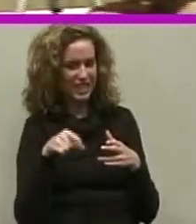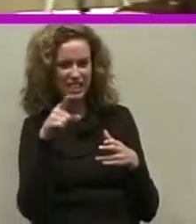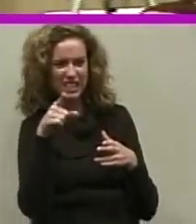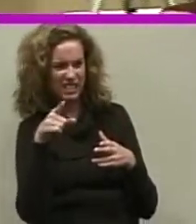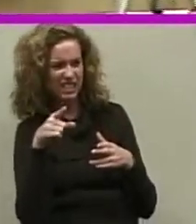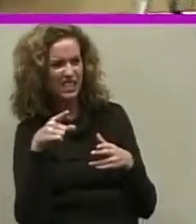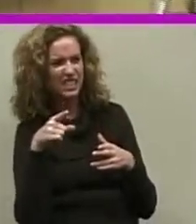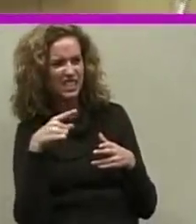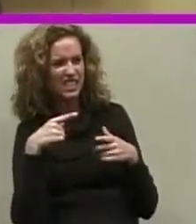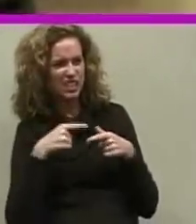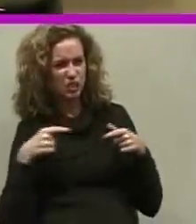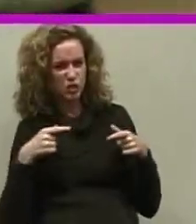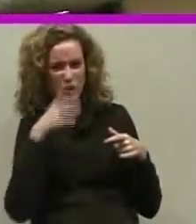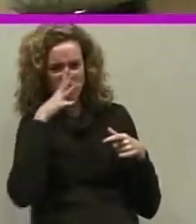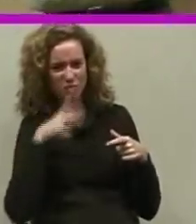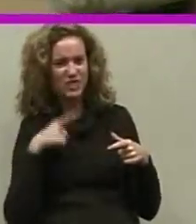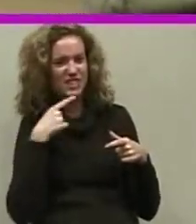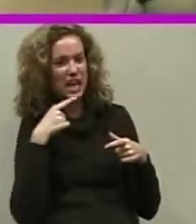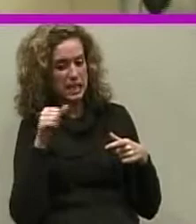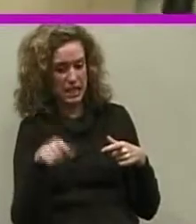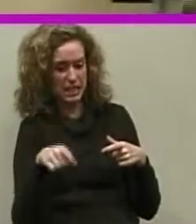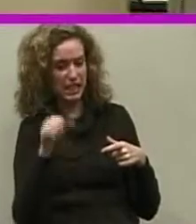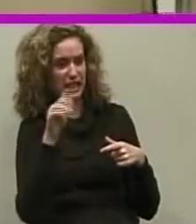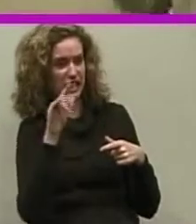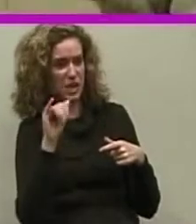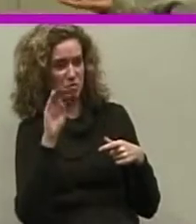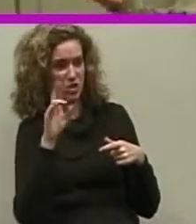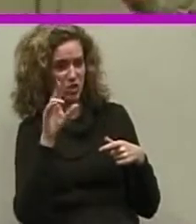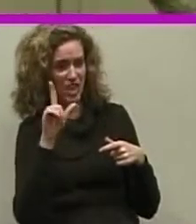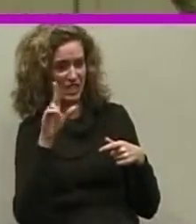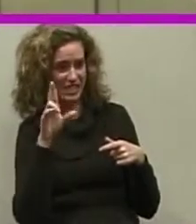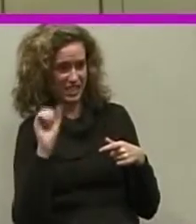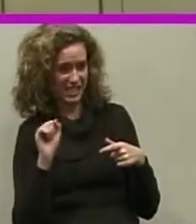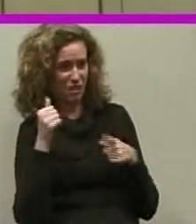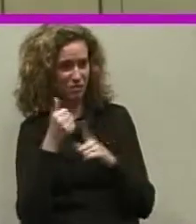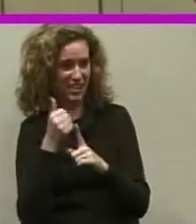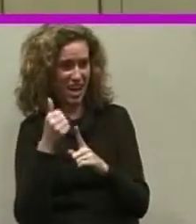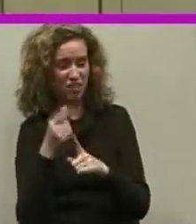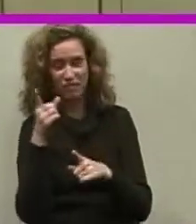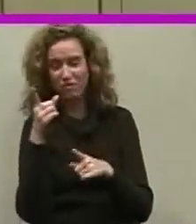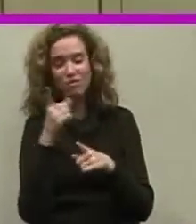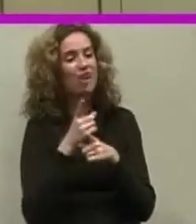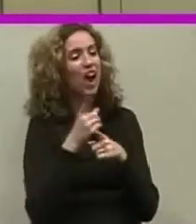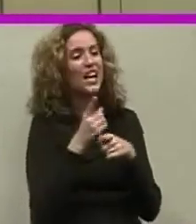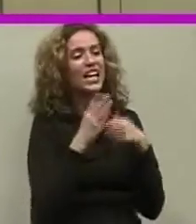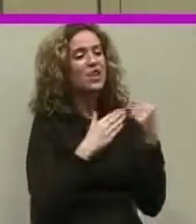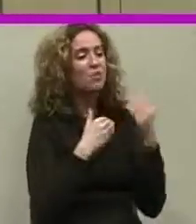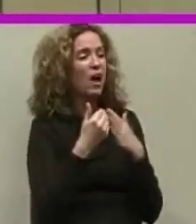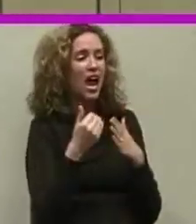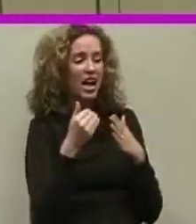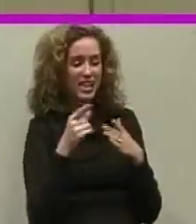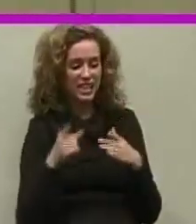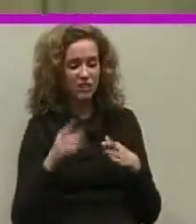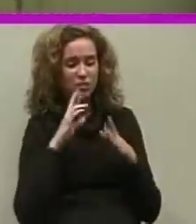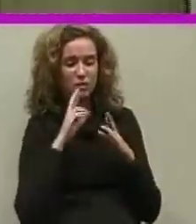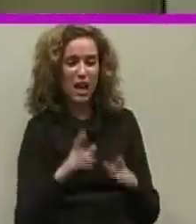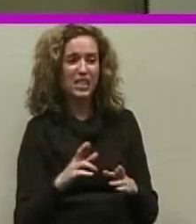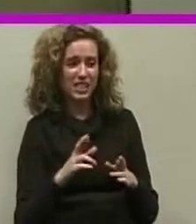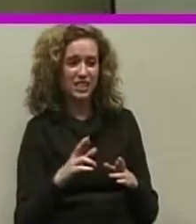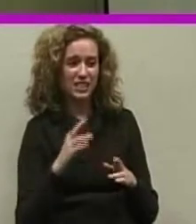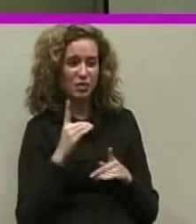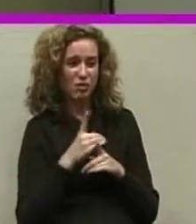he could be creating it, but either way, it's responding to him. This is not a particularly good location, all right?